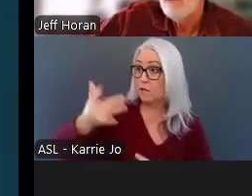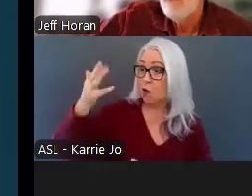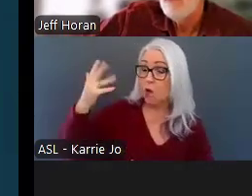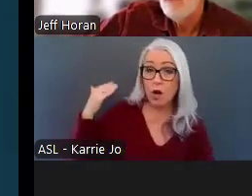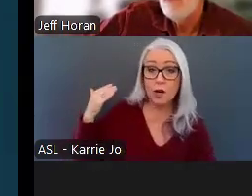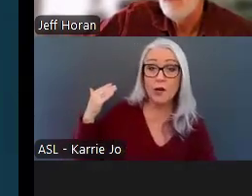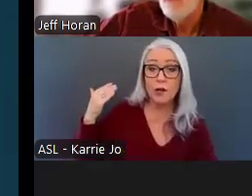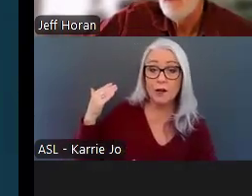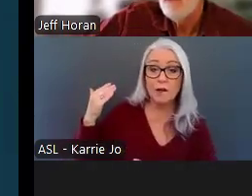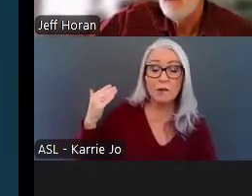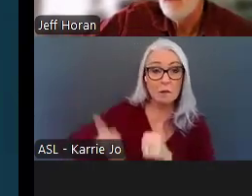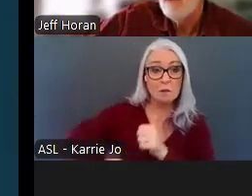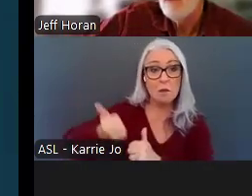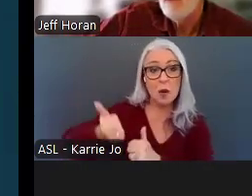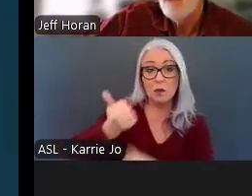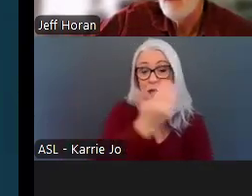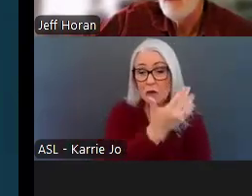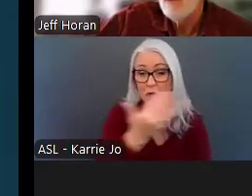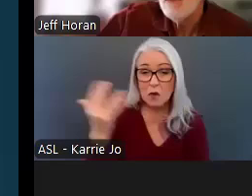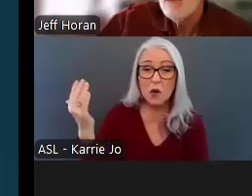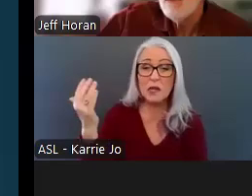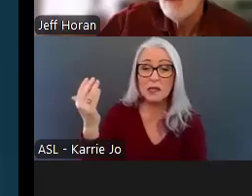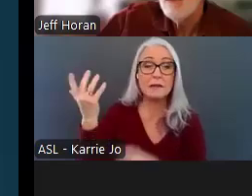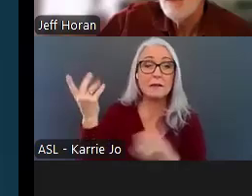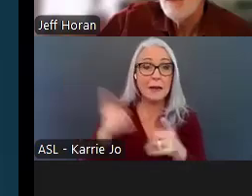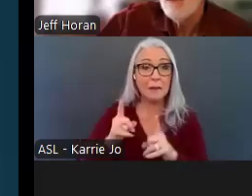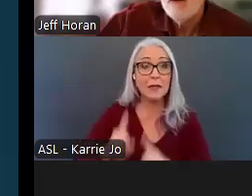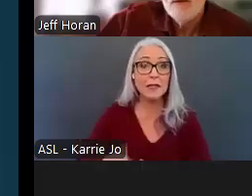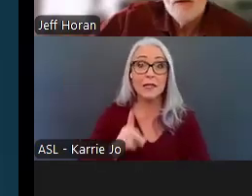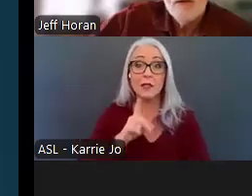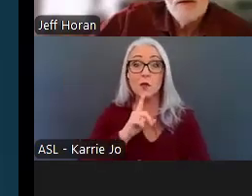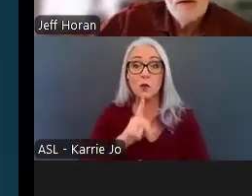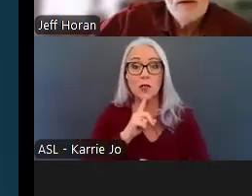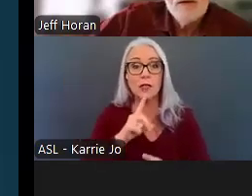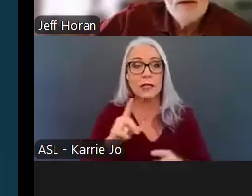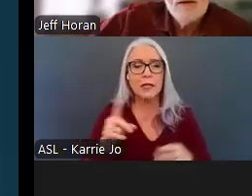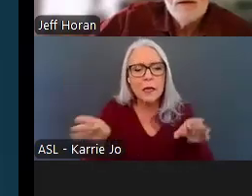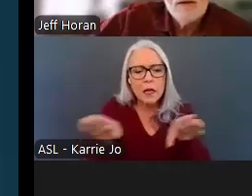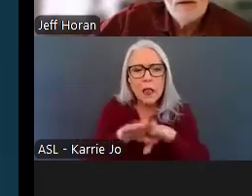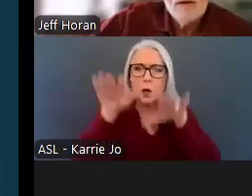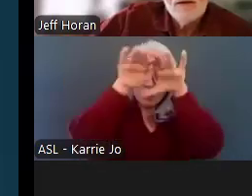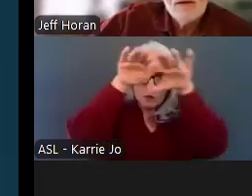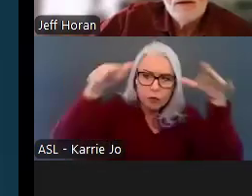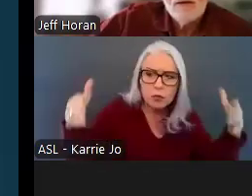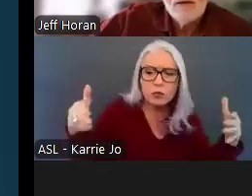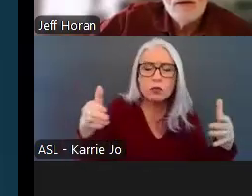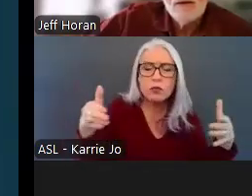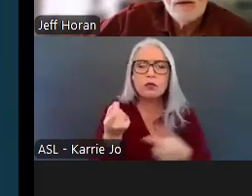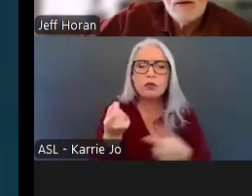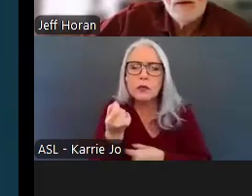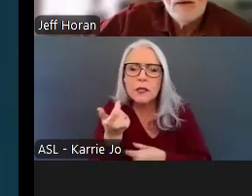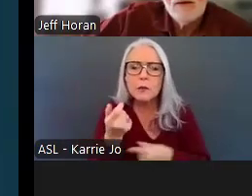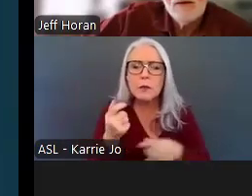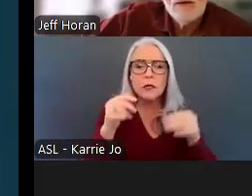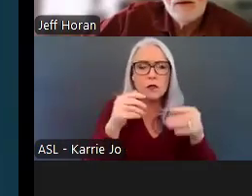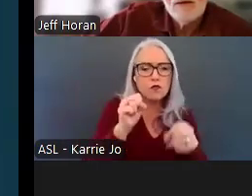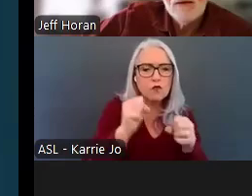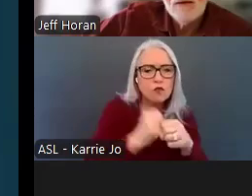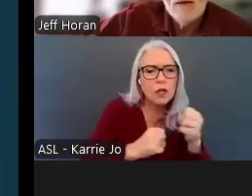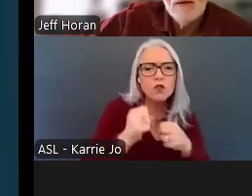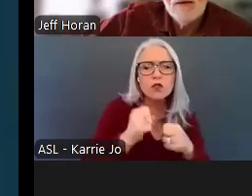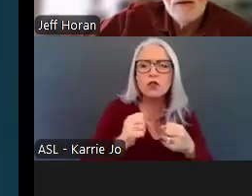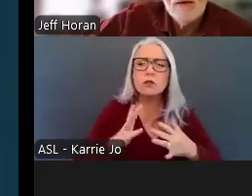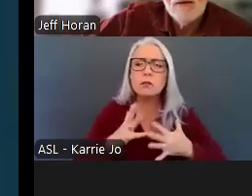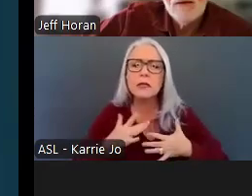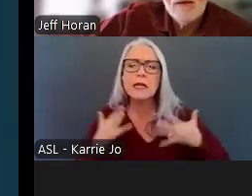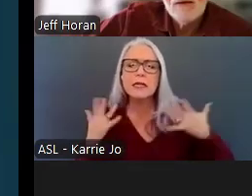The majority of forest condition that we have is closed canopy, very little structure. It's pleasant to walk through, it's shady, it's